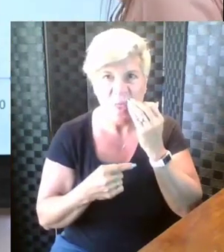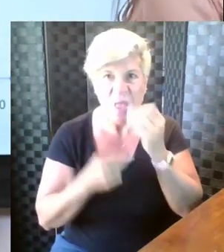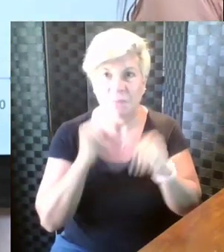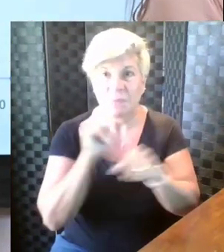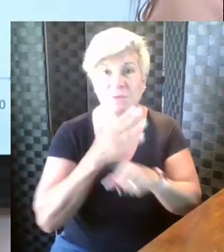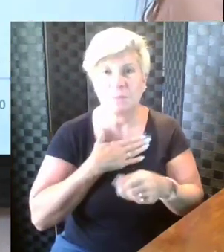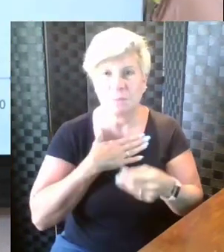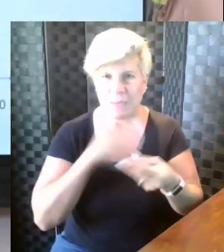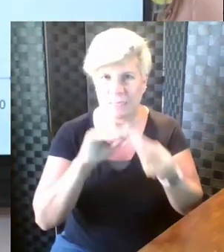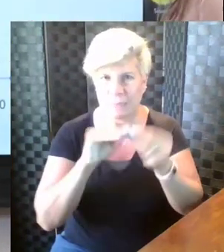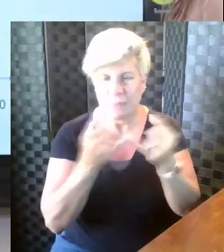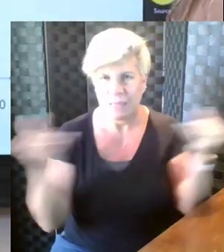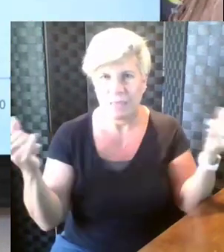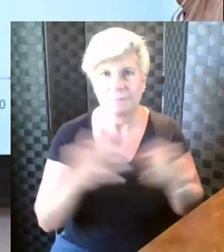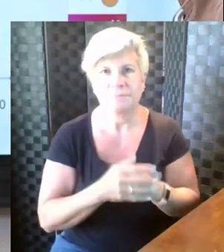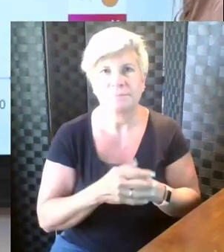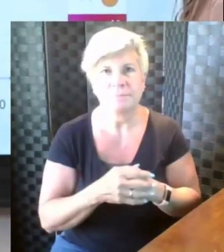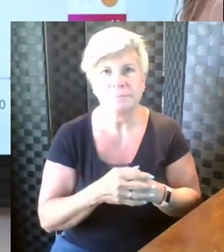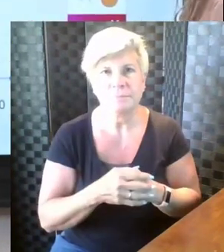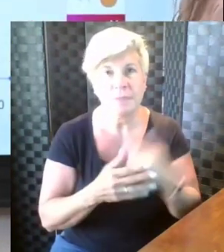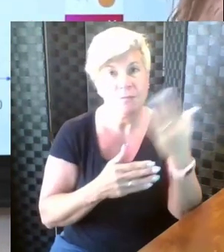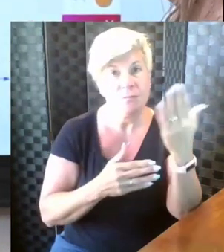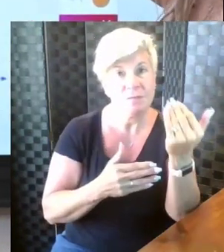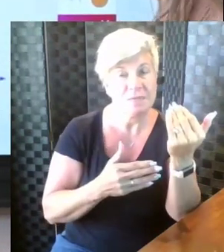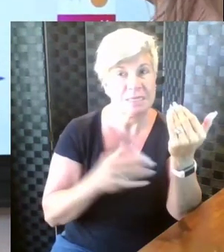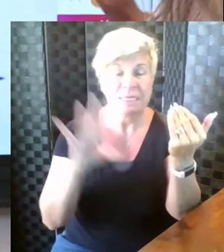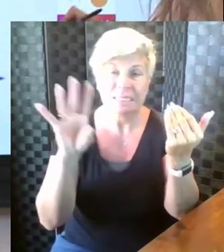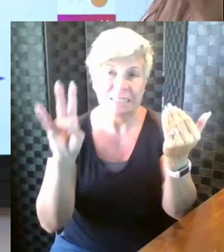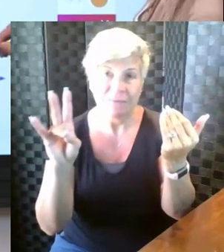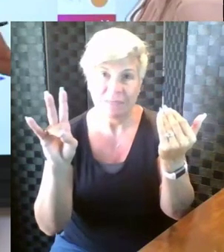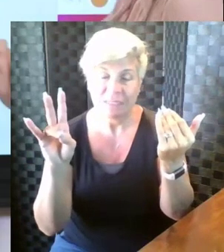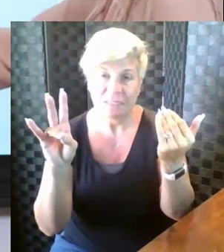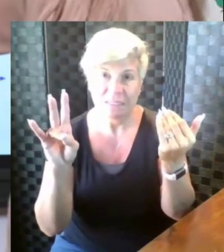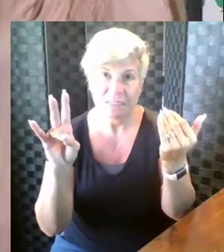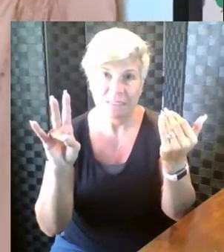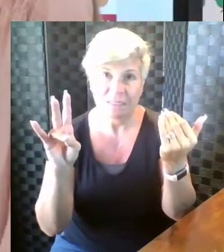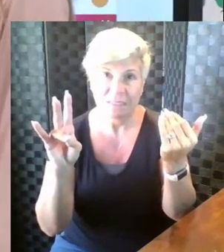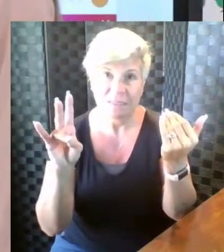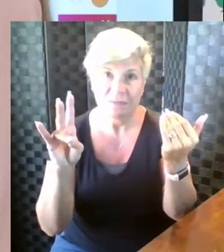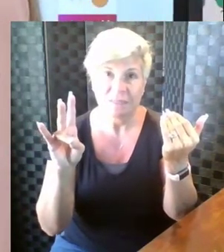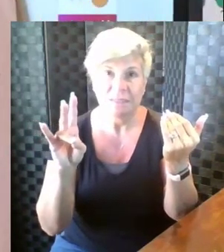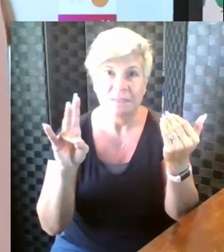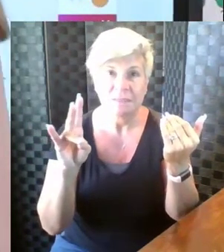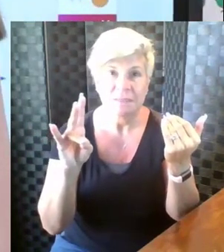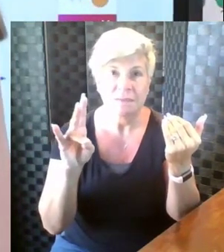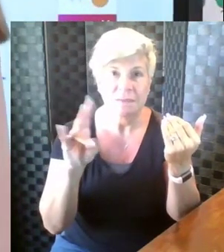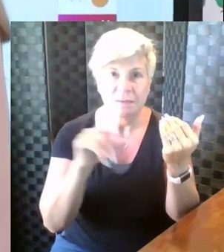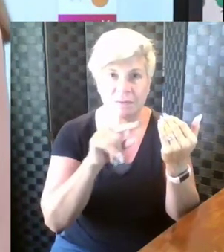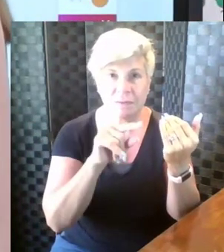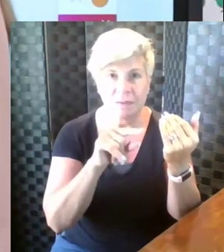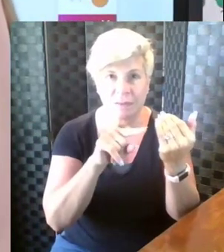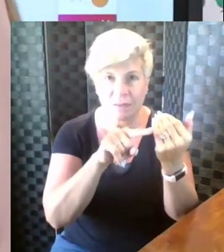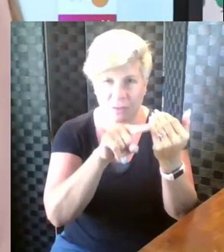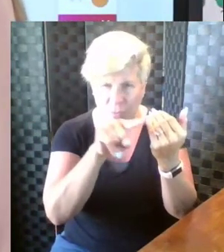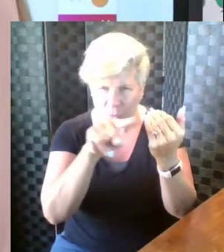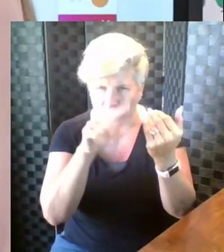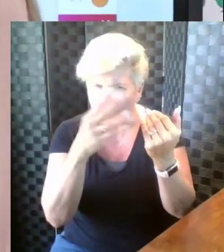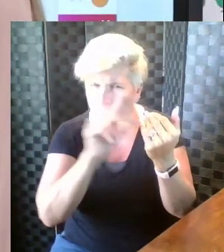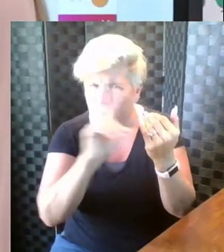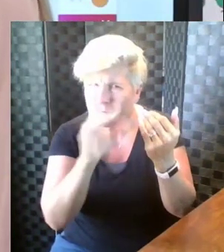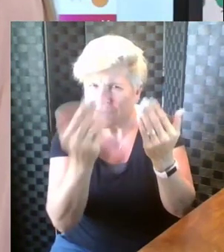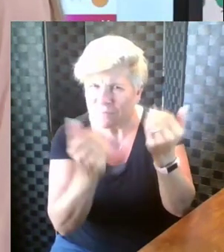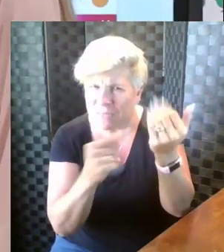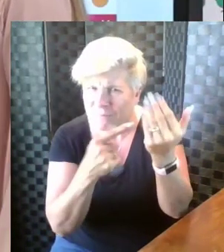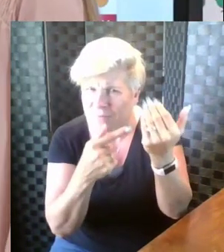use mine for now. So the numbers are 15 and 7. 15 first. So I'm going to scan here. 1,